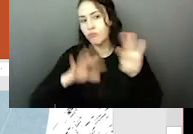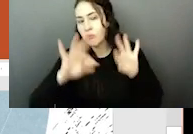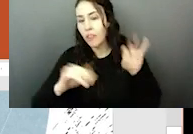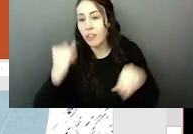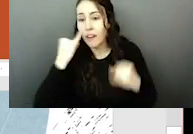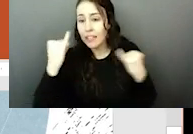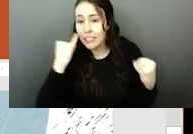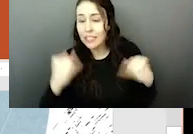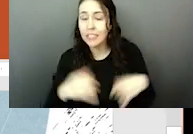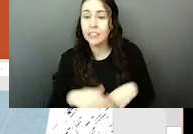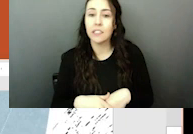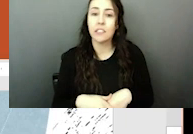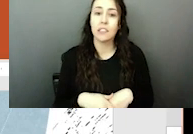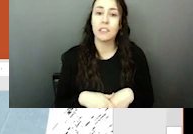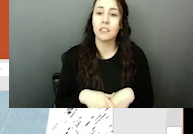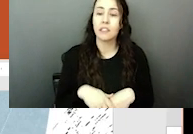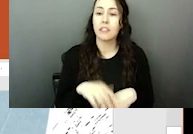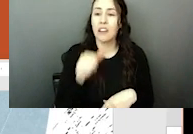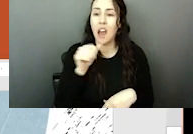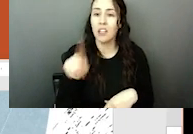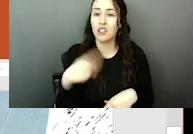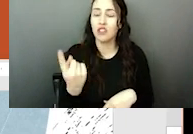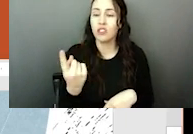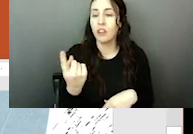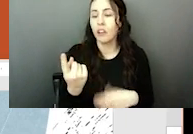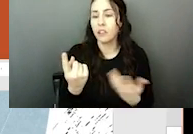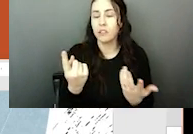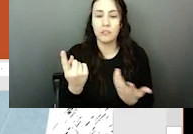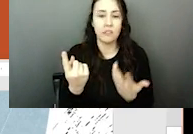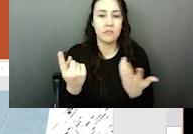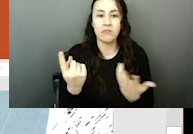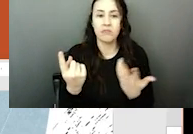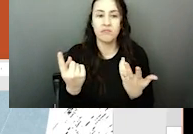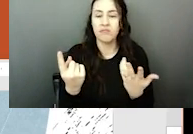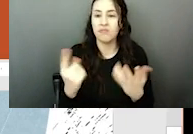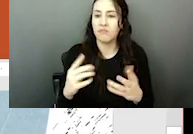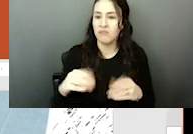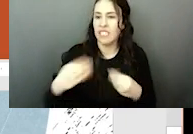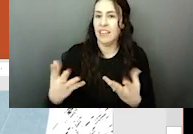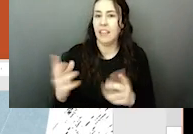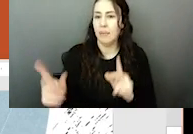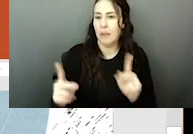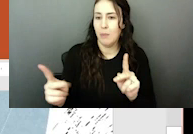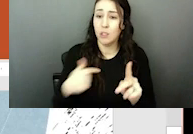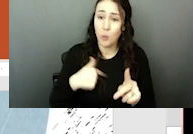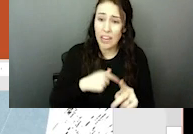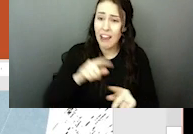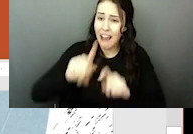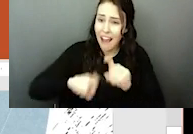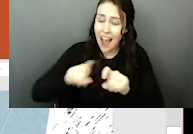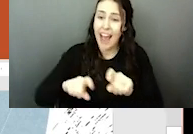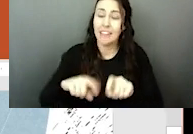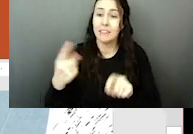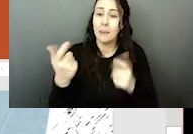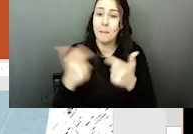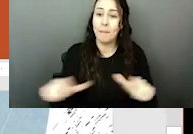went rather than just giving folks something to react to. So we asked. We brought a big group of people together